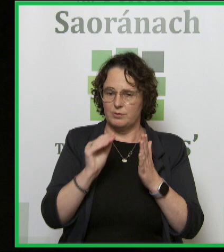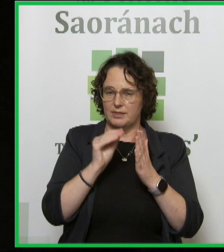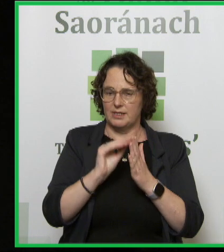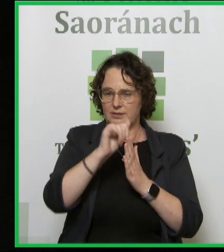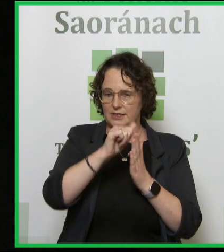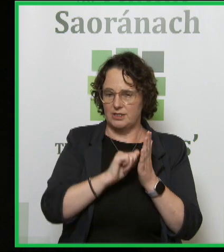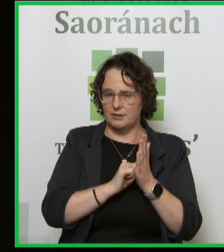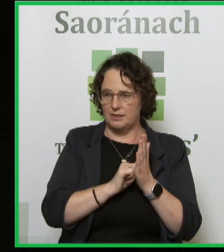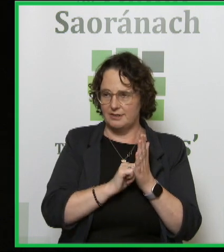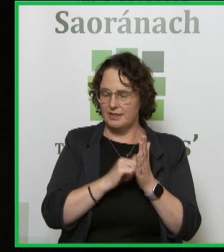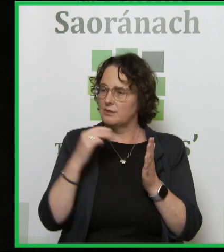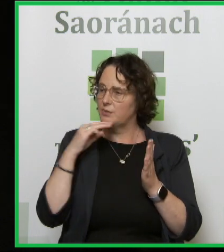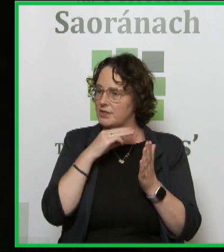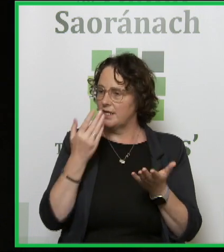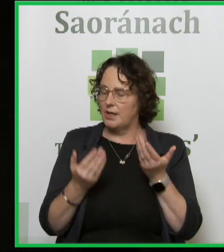that's important?